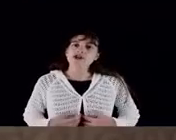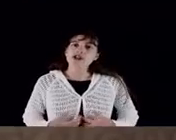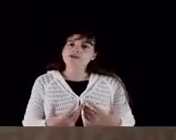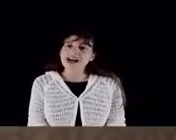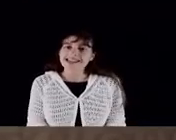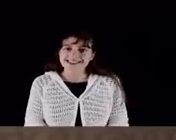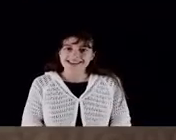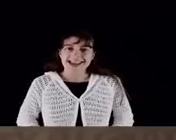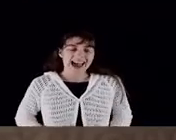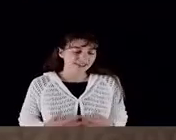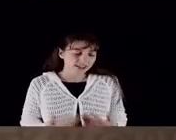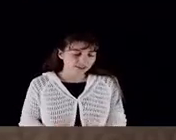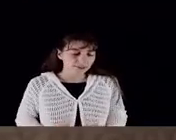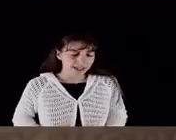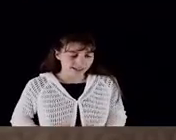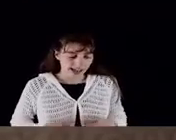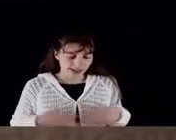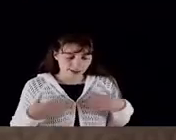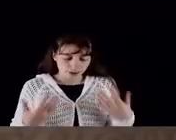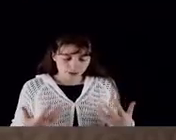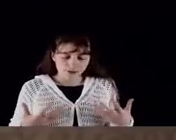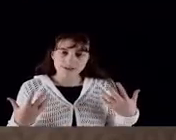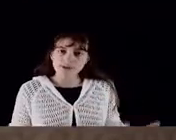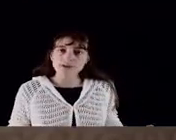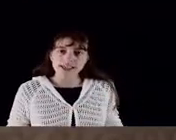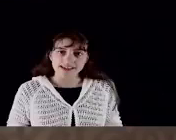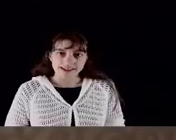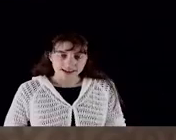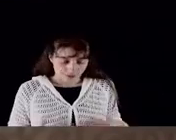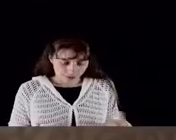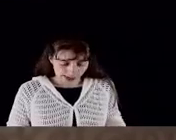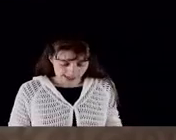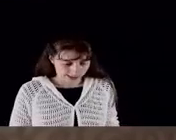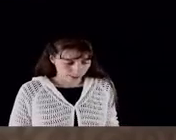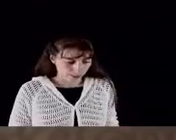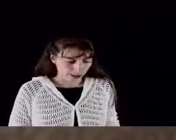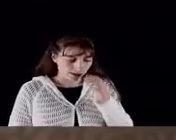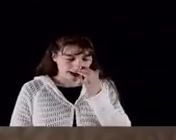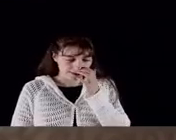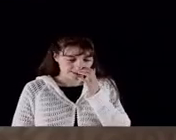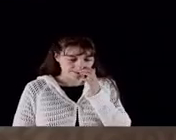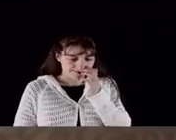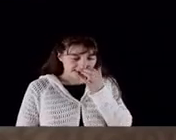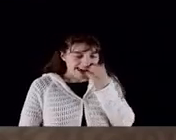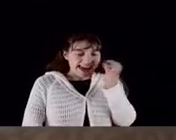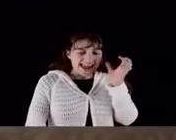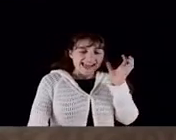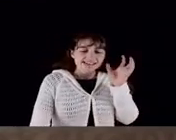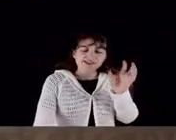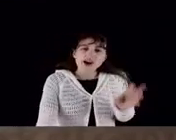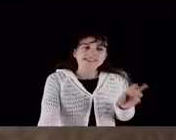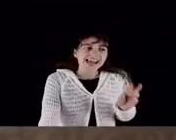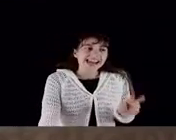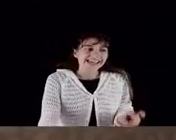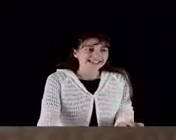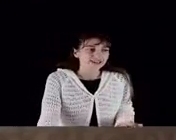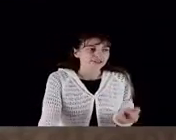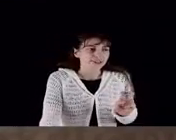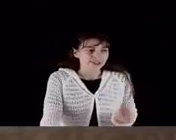share Christ and the government and the truth and the beauty of Christ with all around. In Psalms